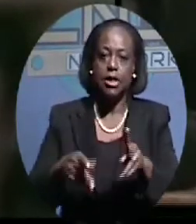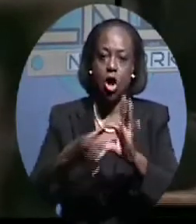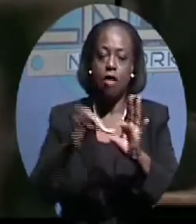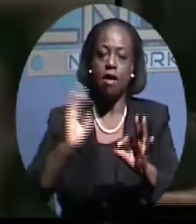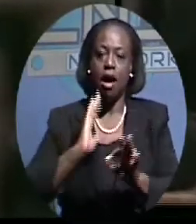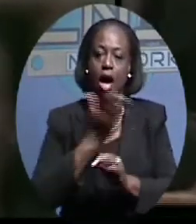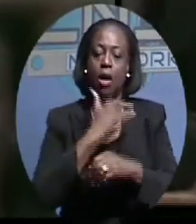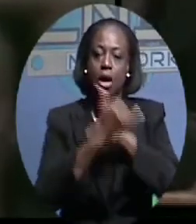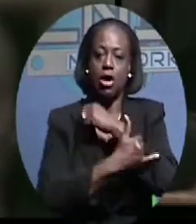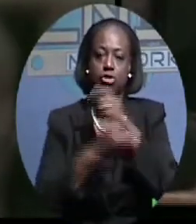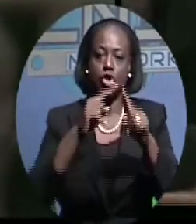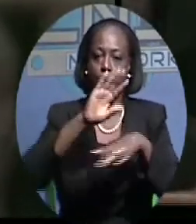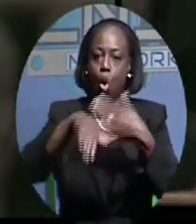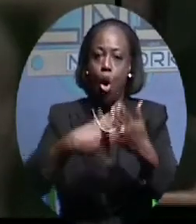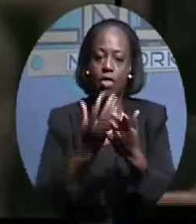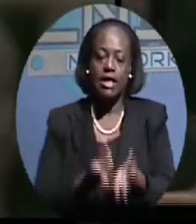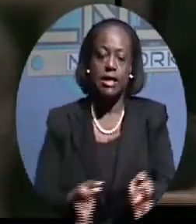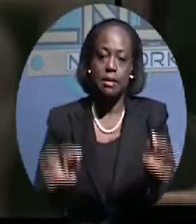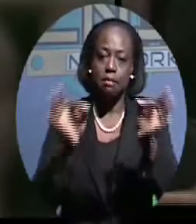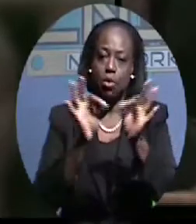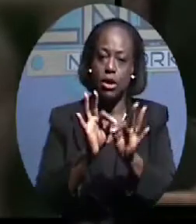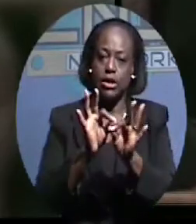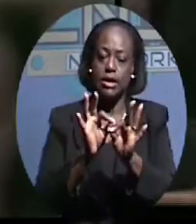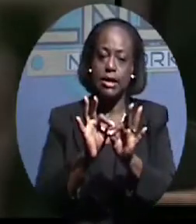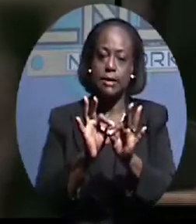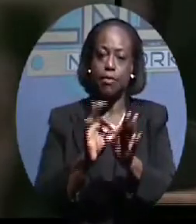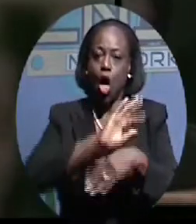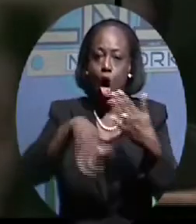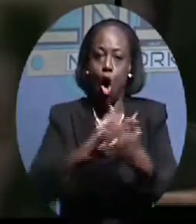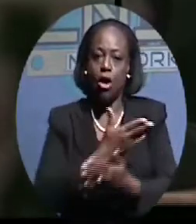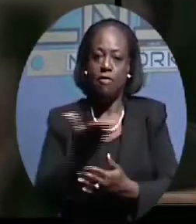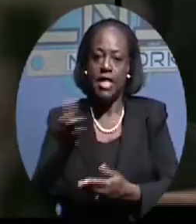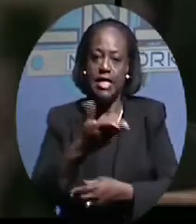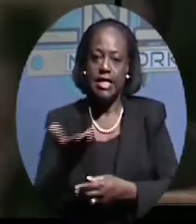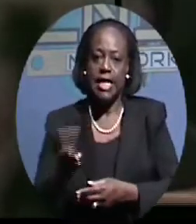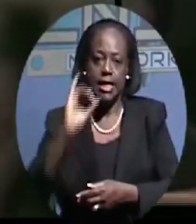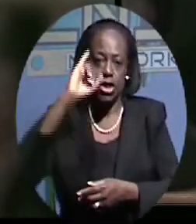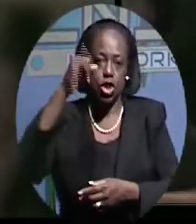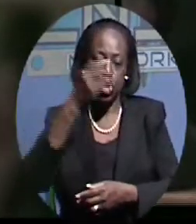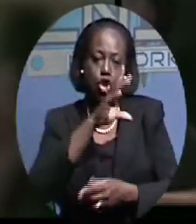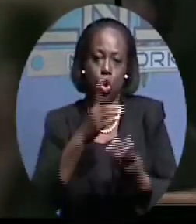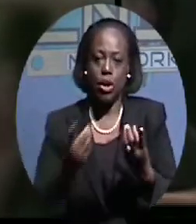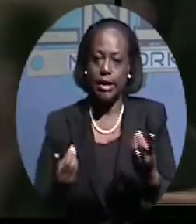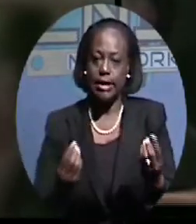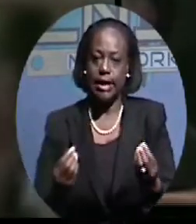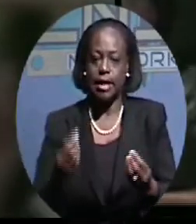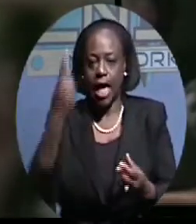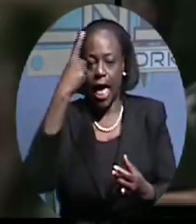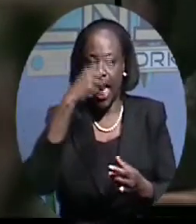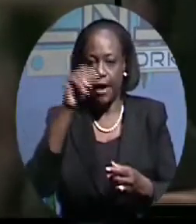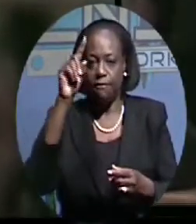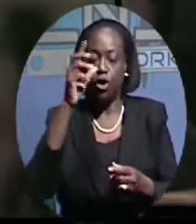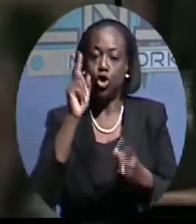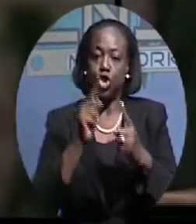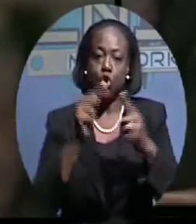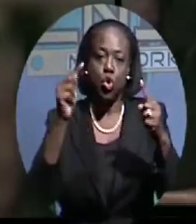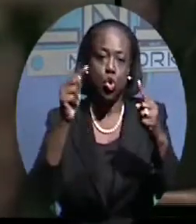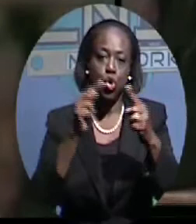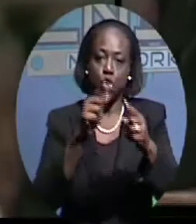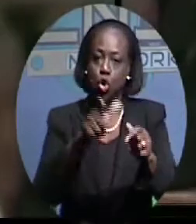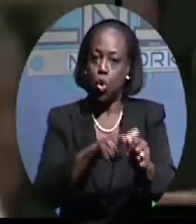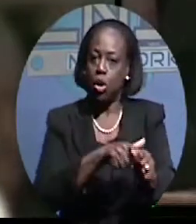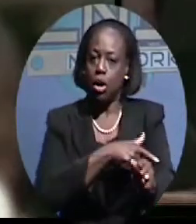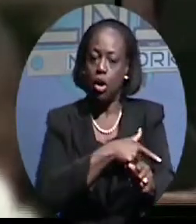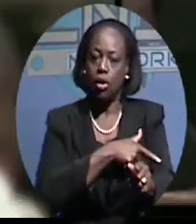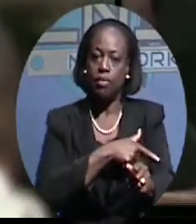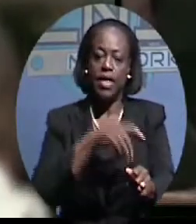all that is important in its governance. All of these things he did, and for too long